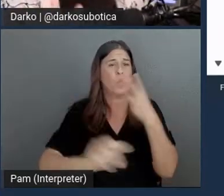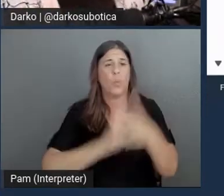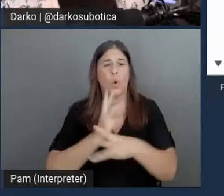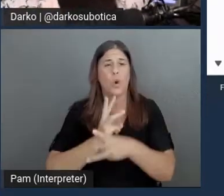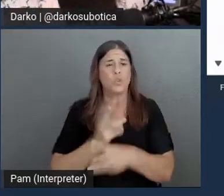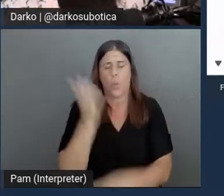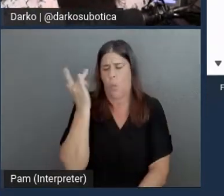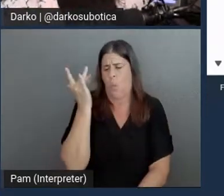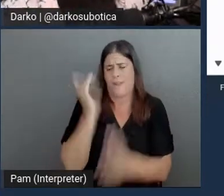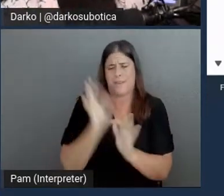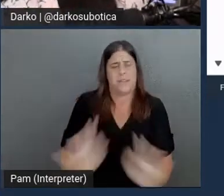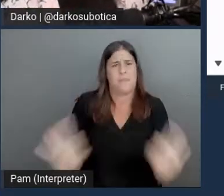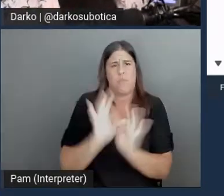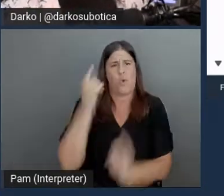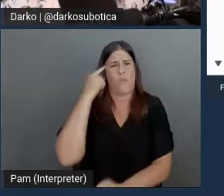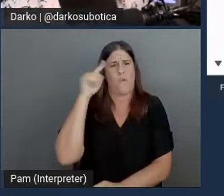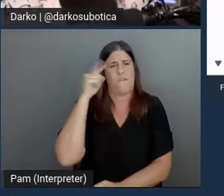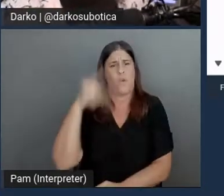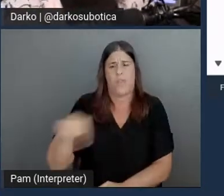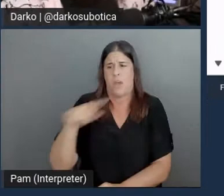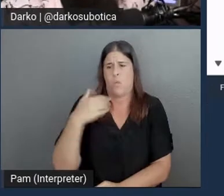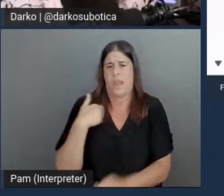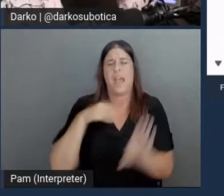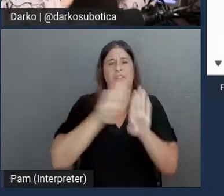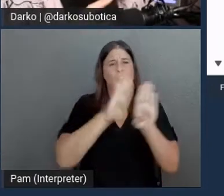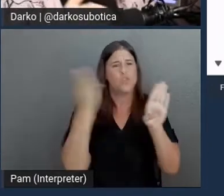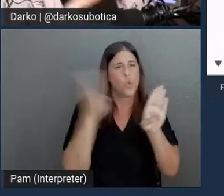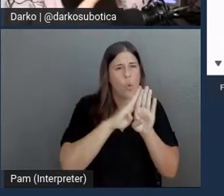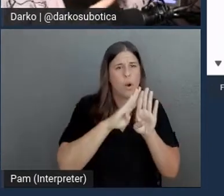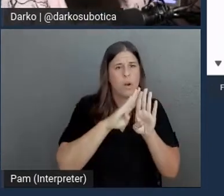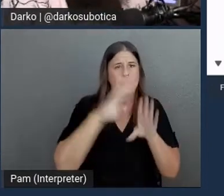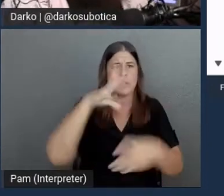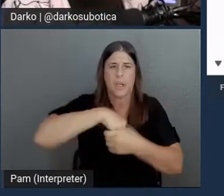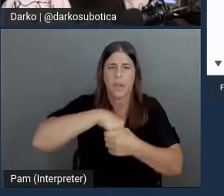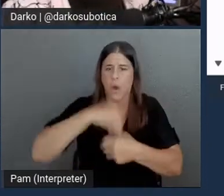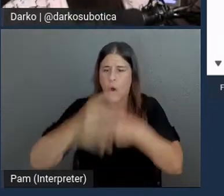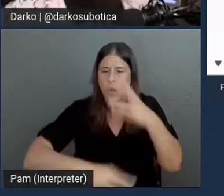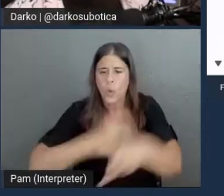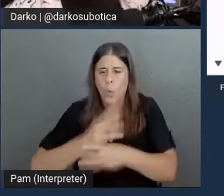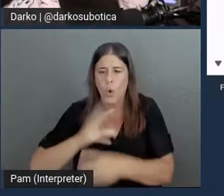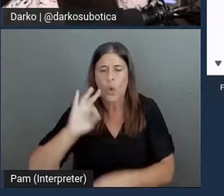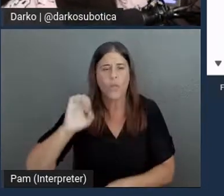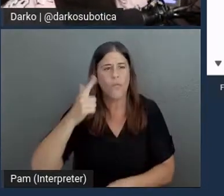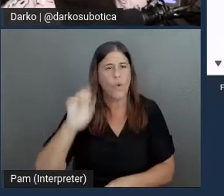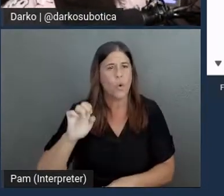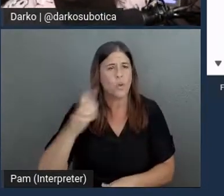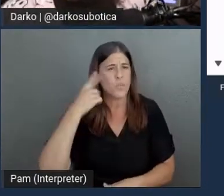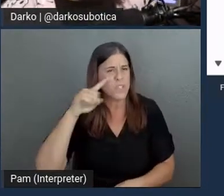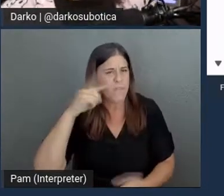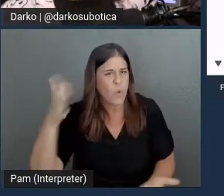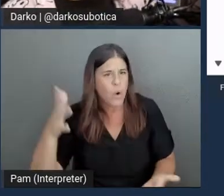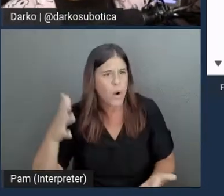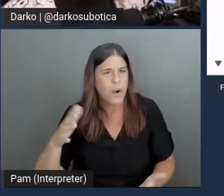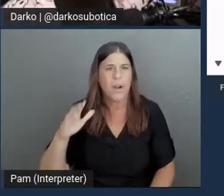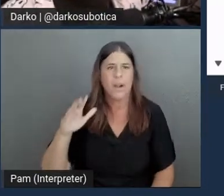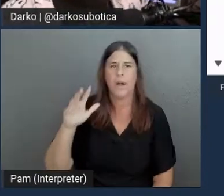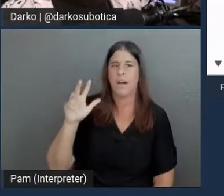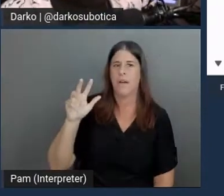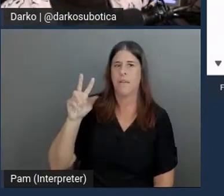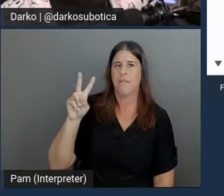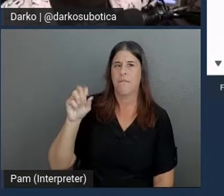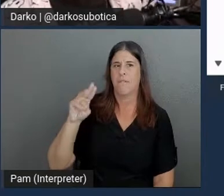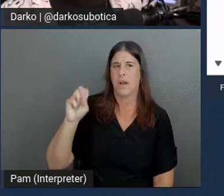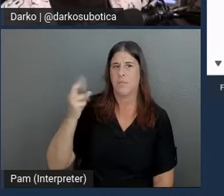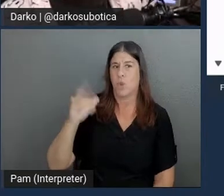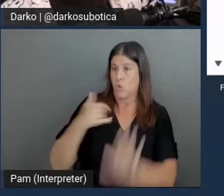is it so important that we have doors in World Forge? And Good. Yeah. Did